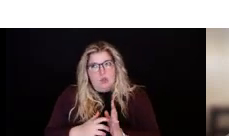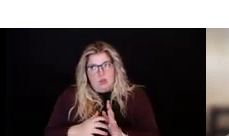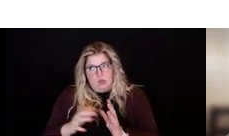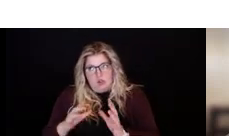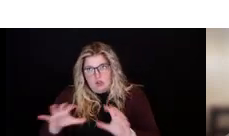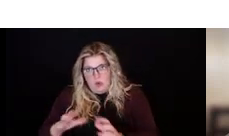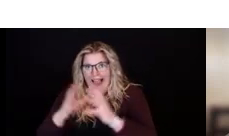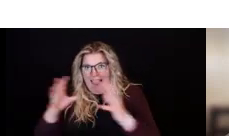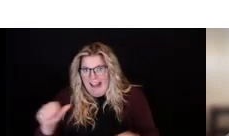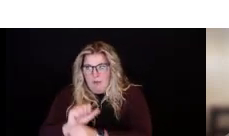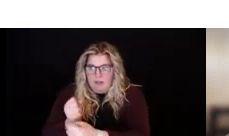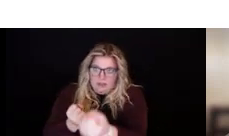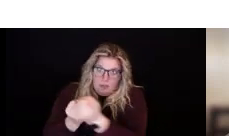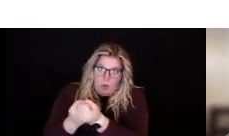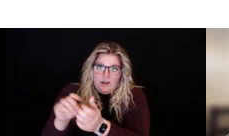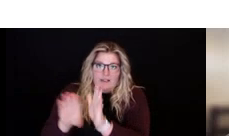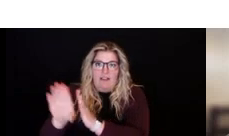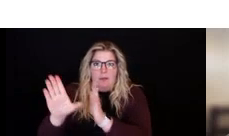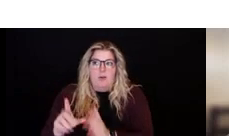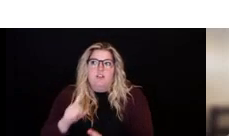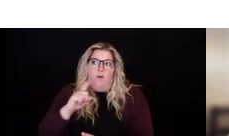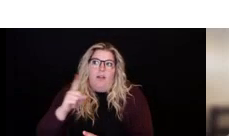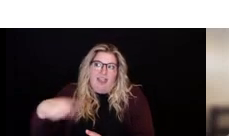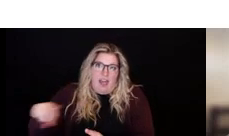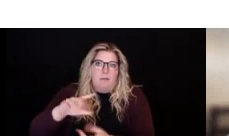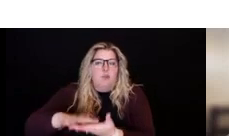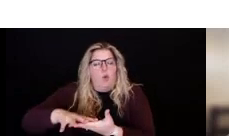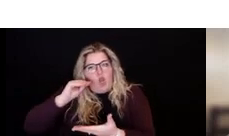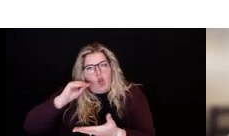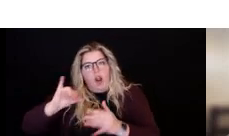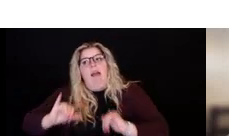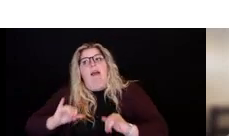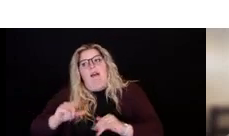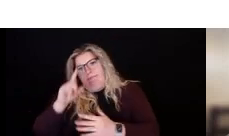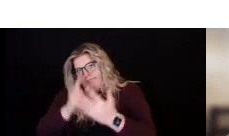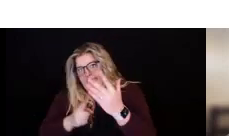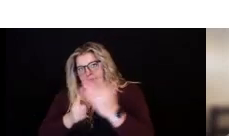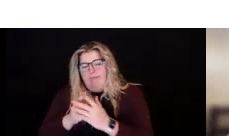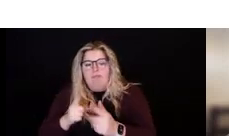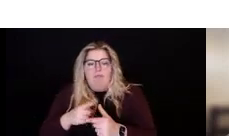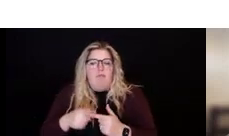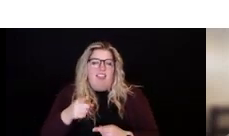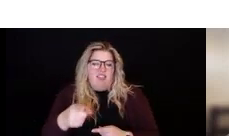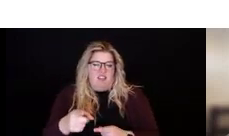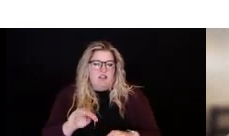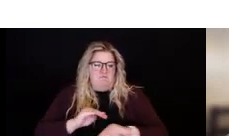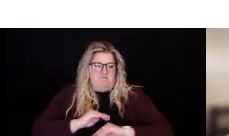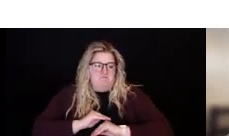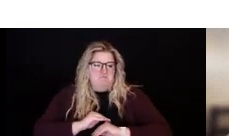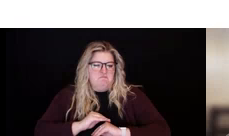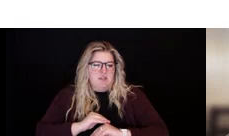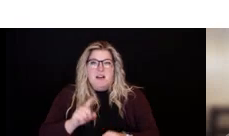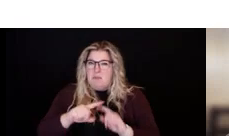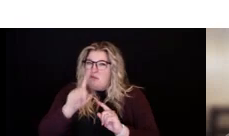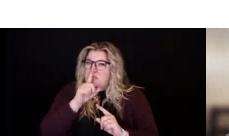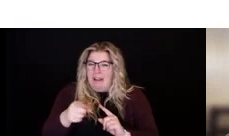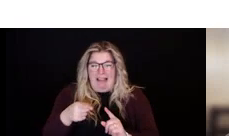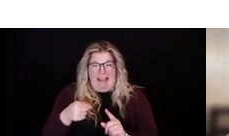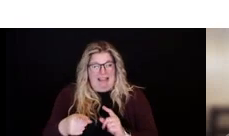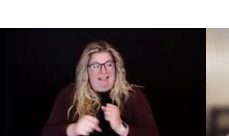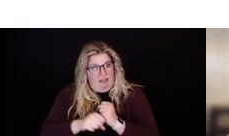support the developers in that learning. And ultimately, this was much less efficient than it should have been if